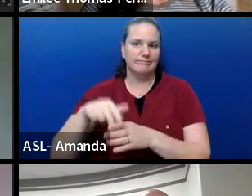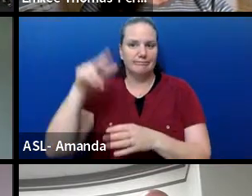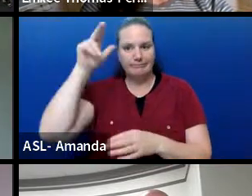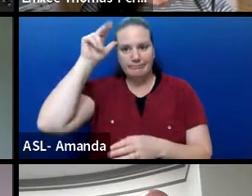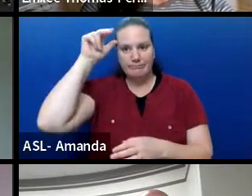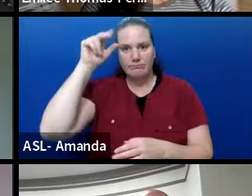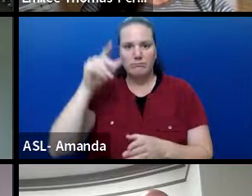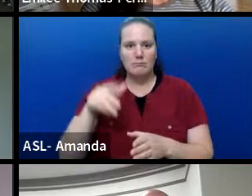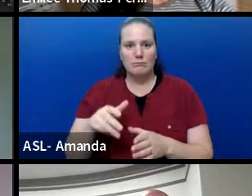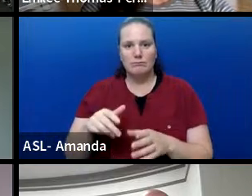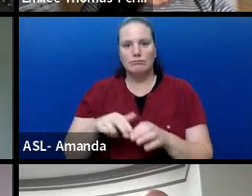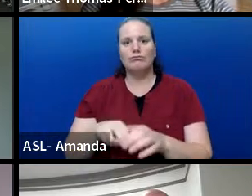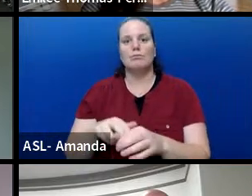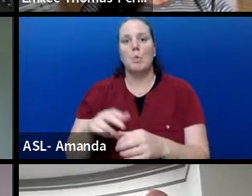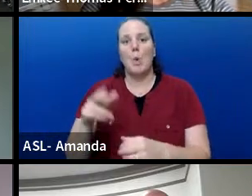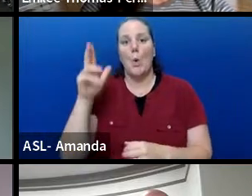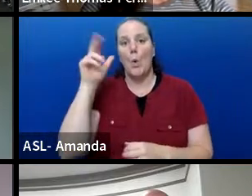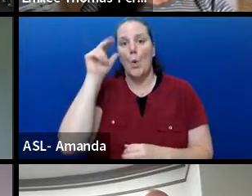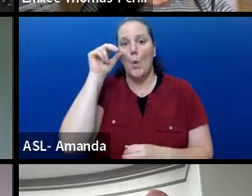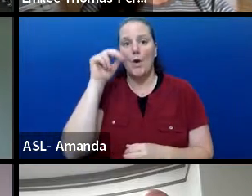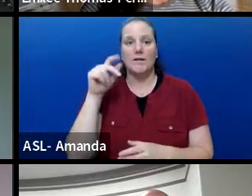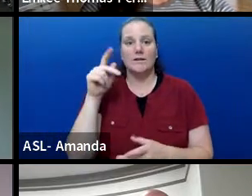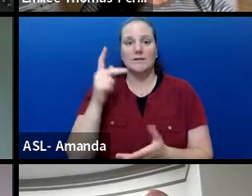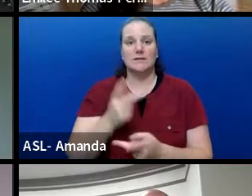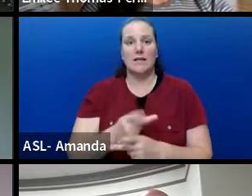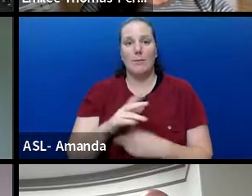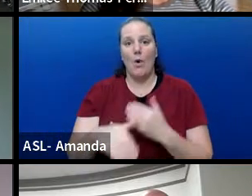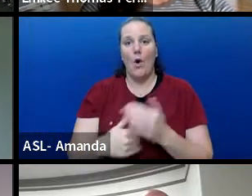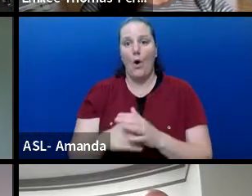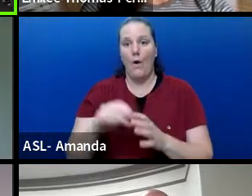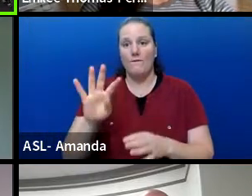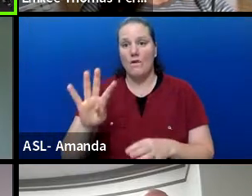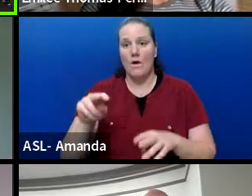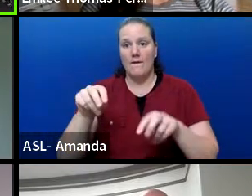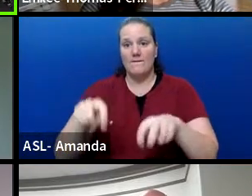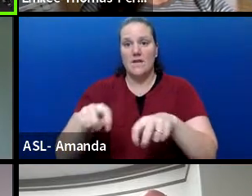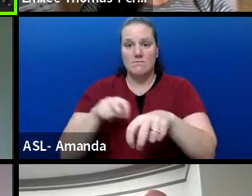in something where the horse kept all 4 feet on the ground.